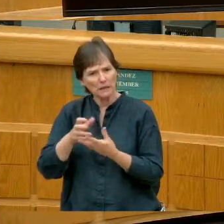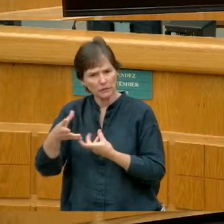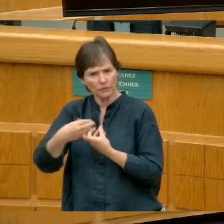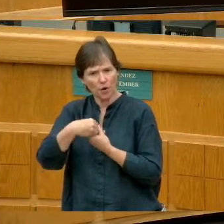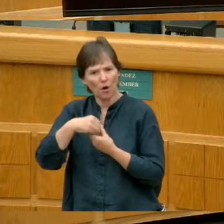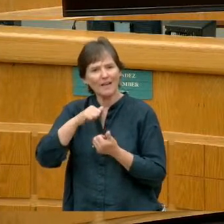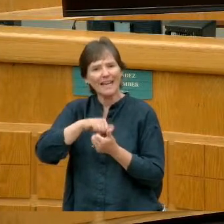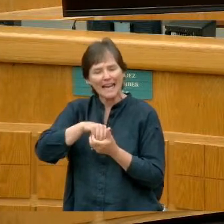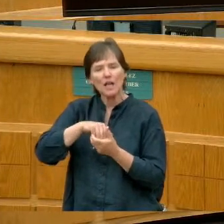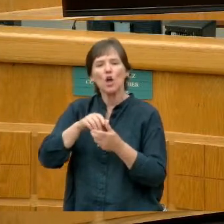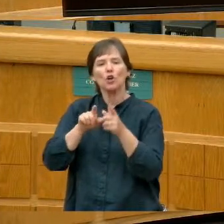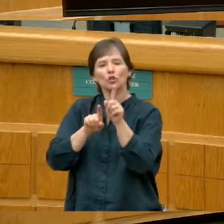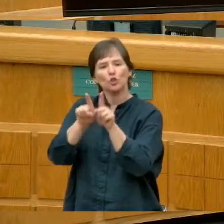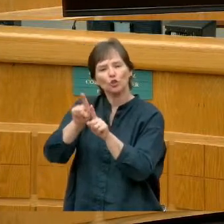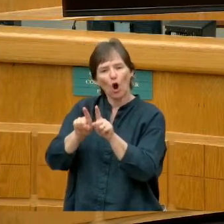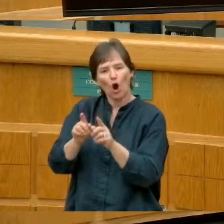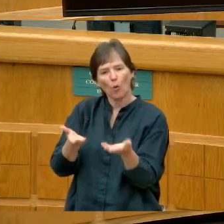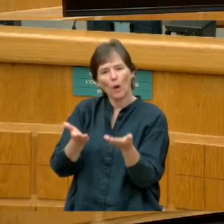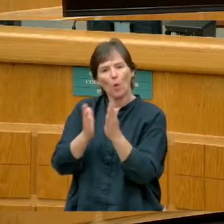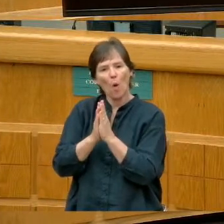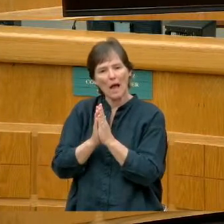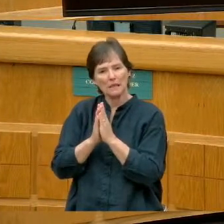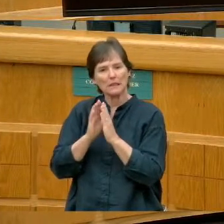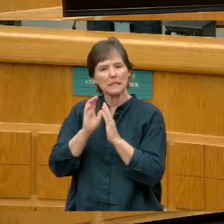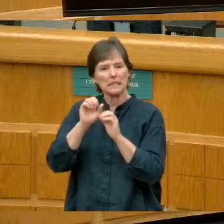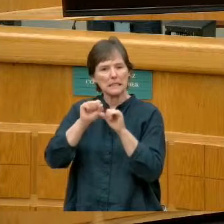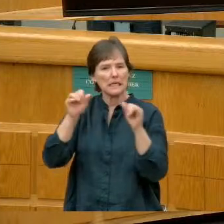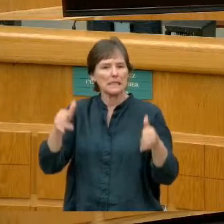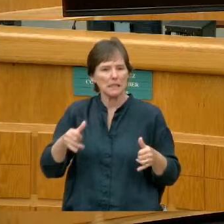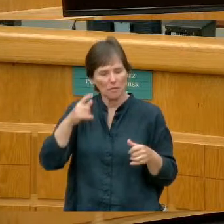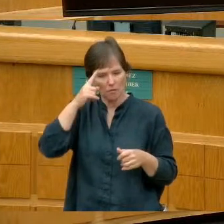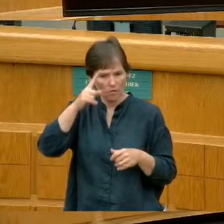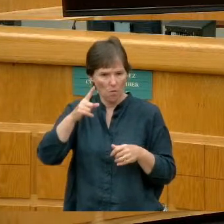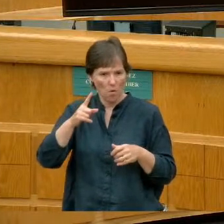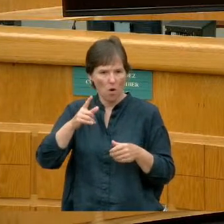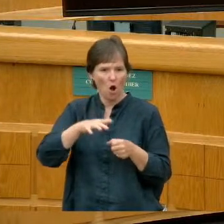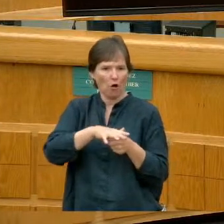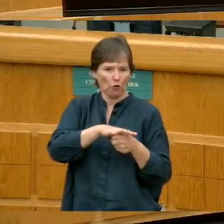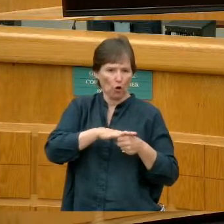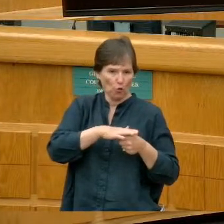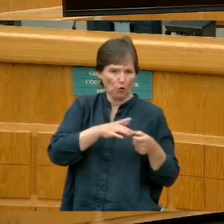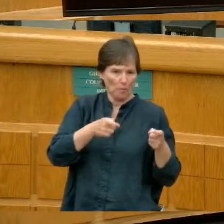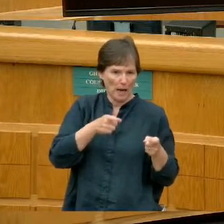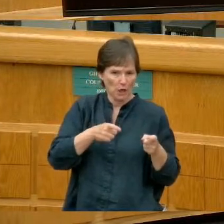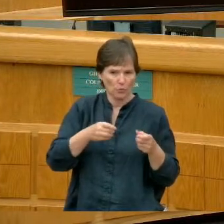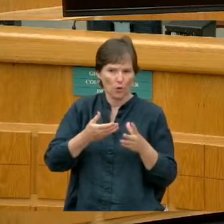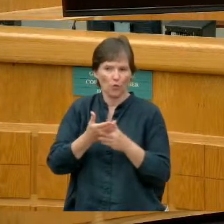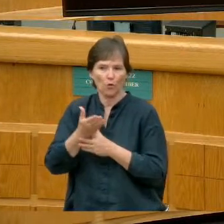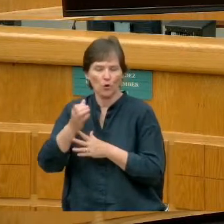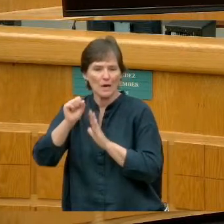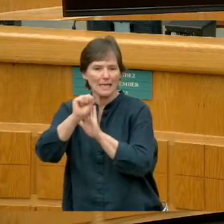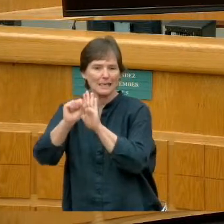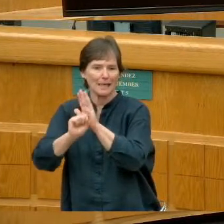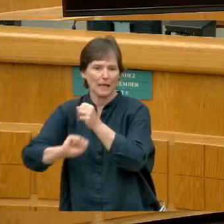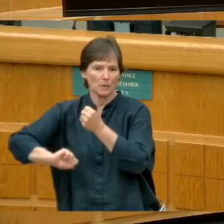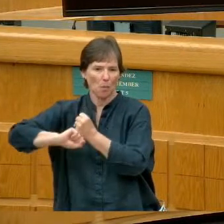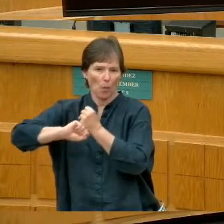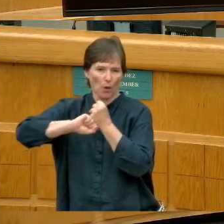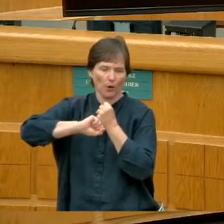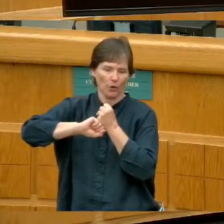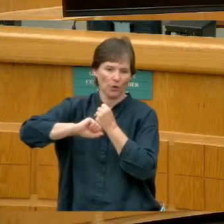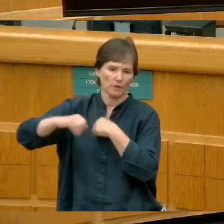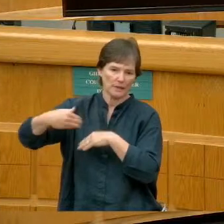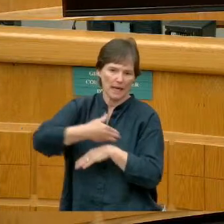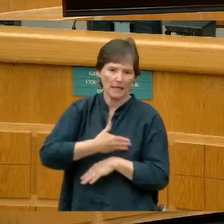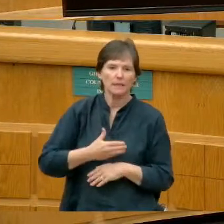STAR request system. And so we will continue to get what we need, and we have to do so because